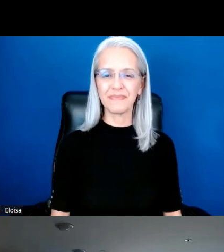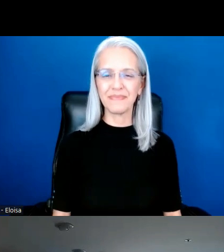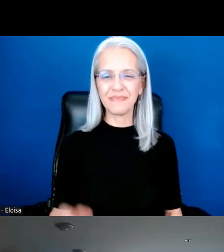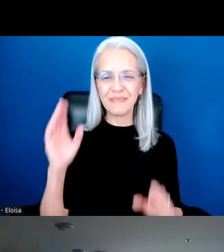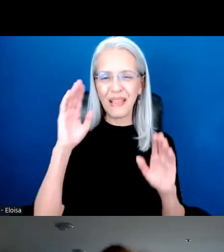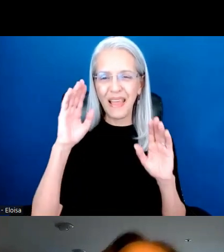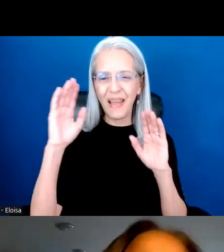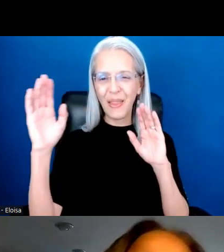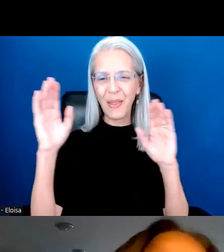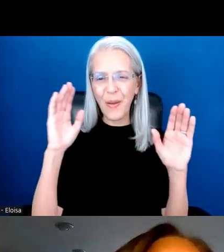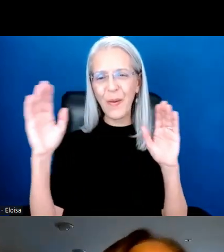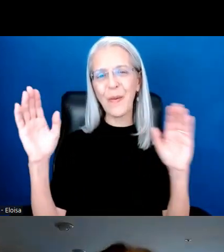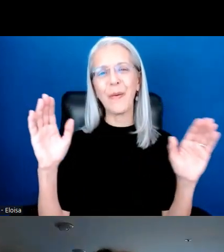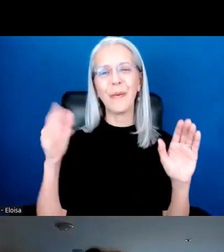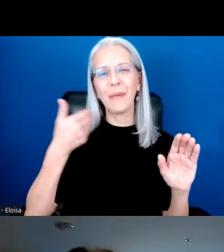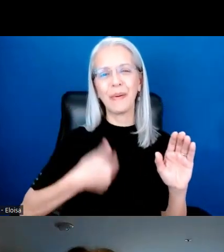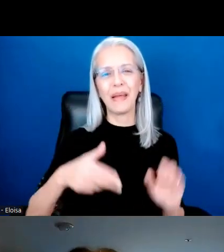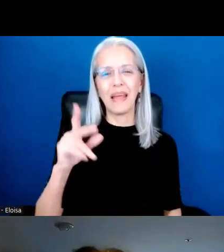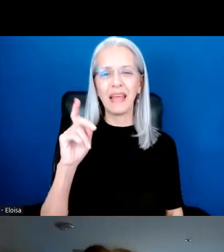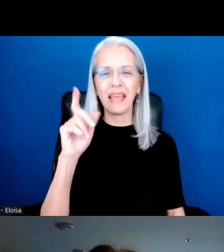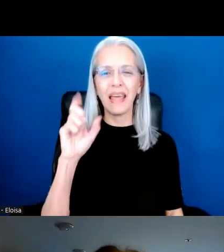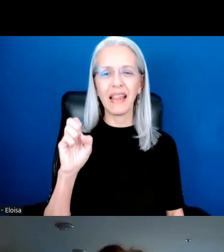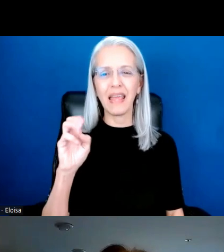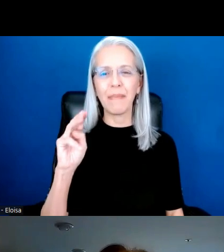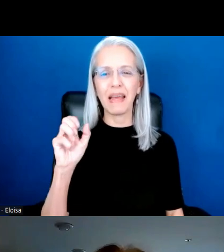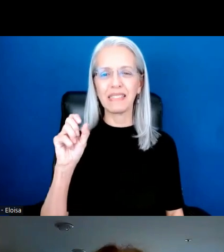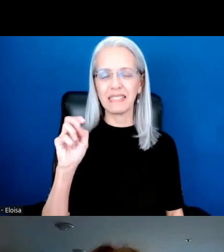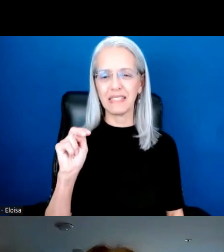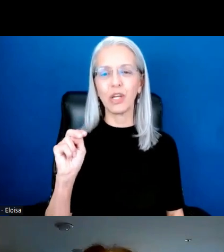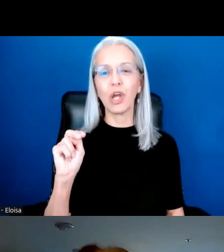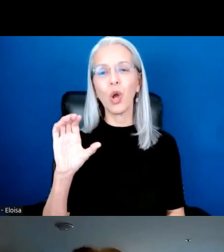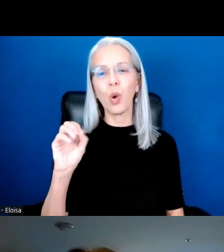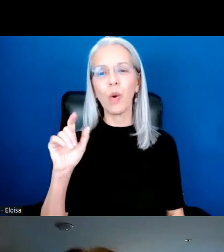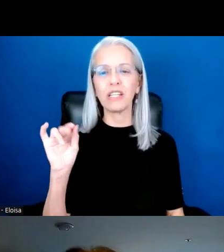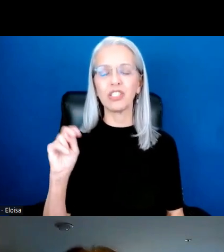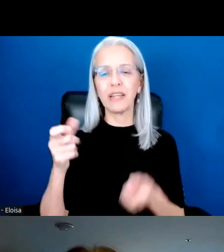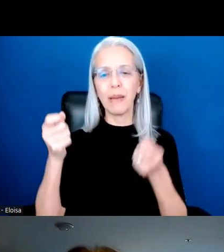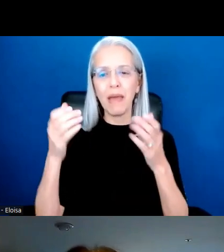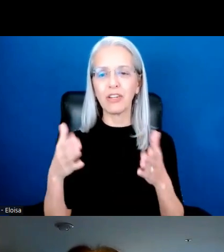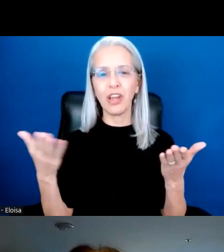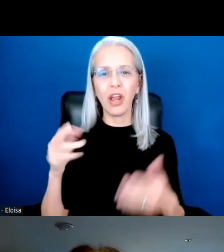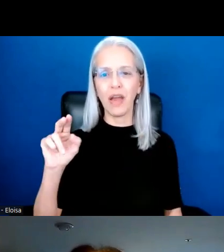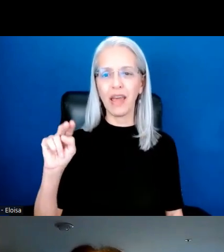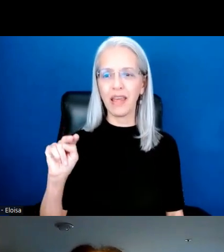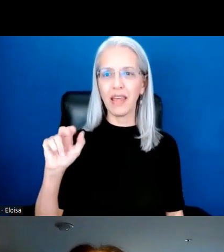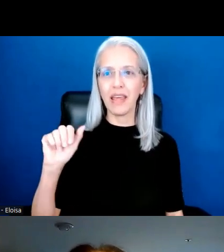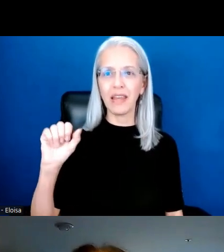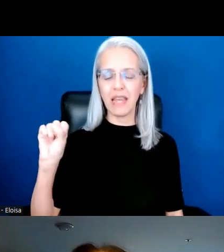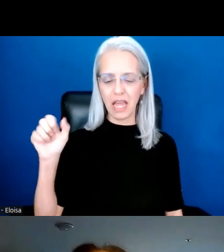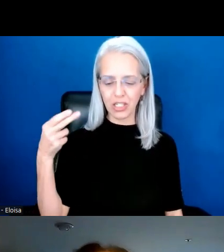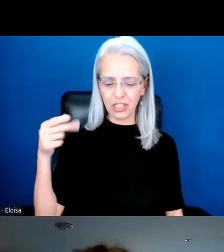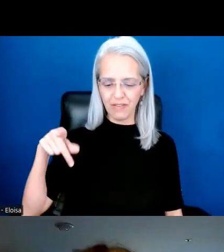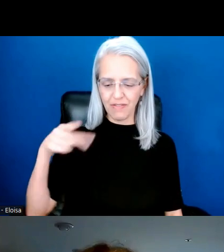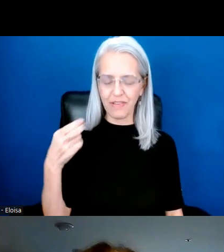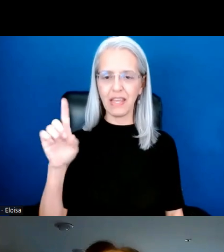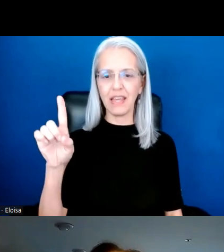Hello, my name is Kelly Maston, Coalition Manager at NASHBIT, and I would like to welcome you to today's